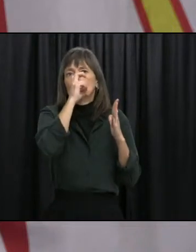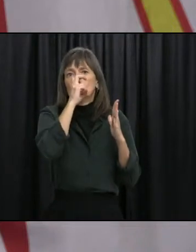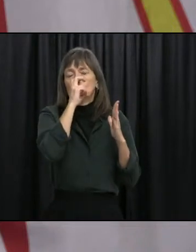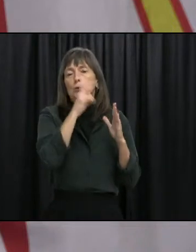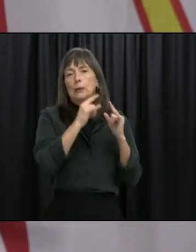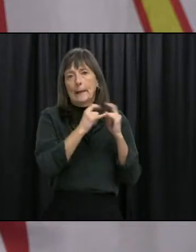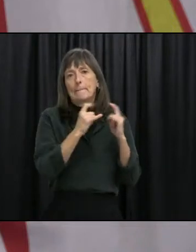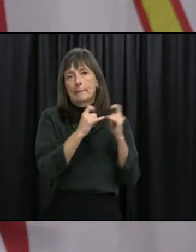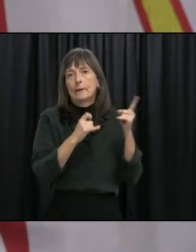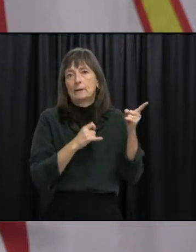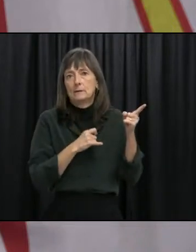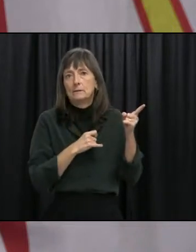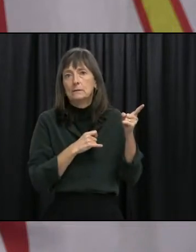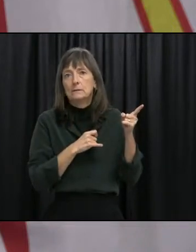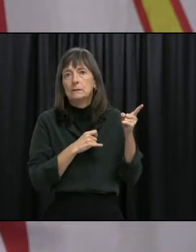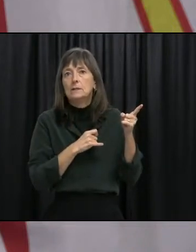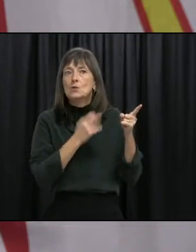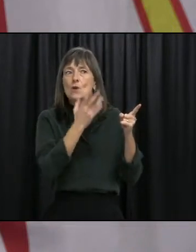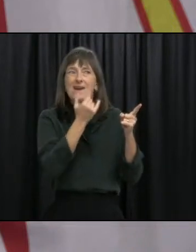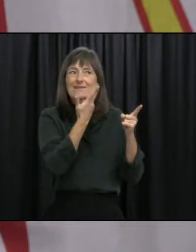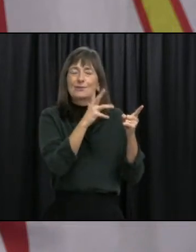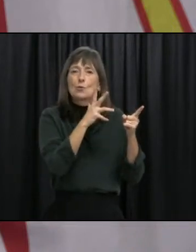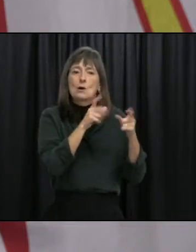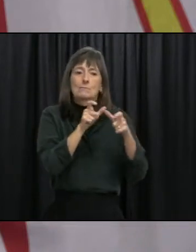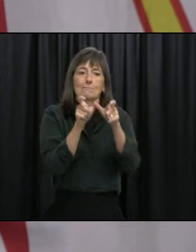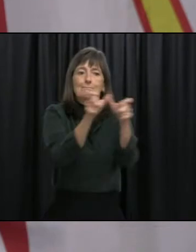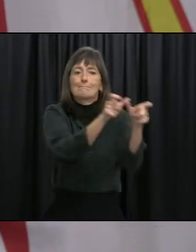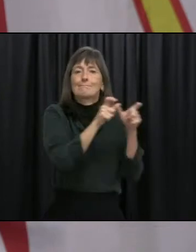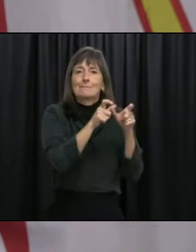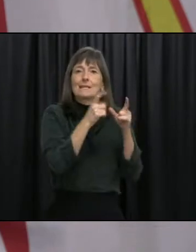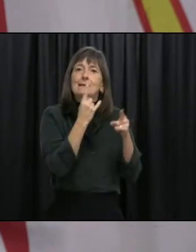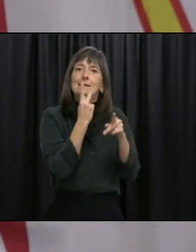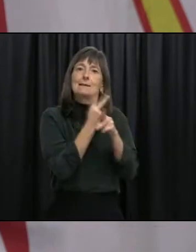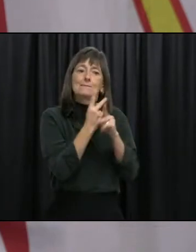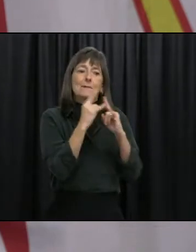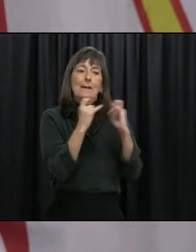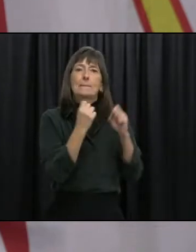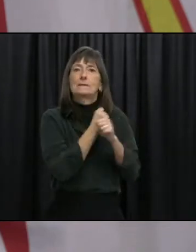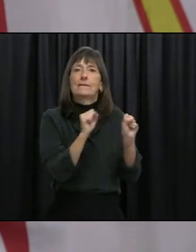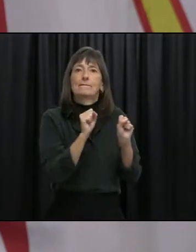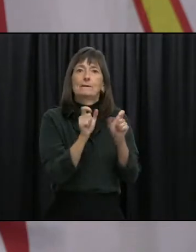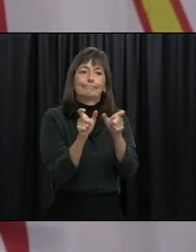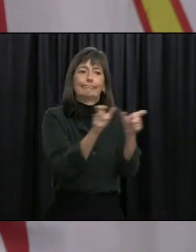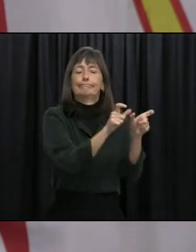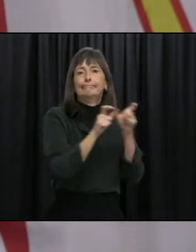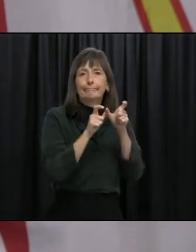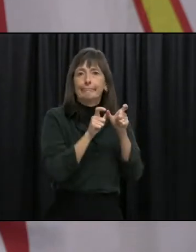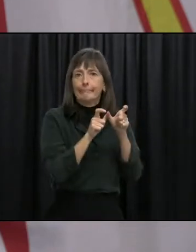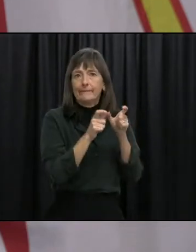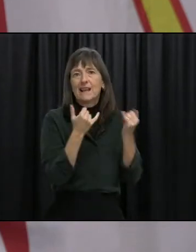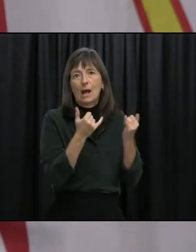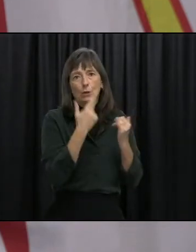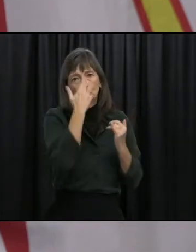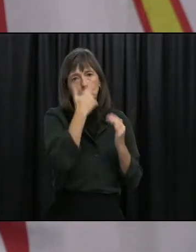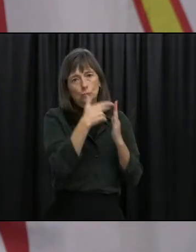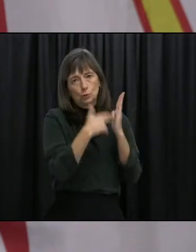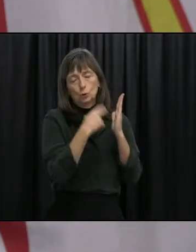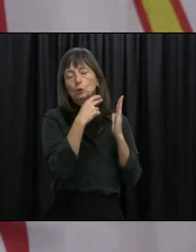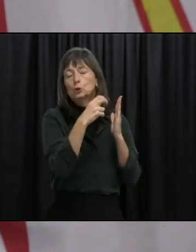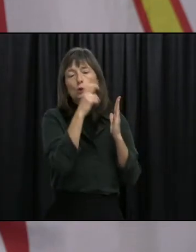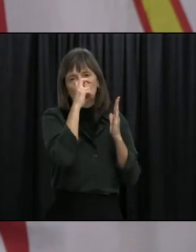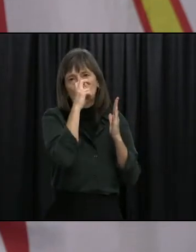of COVID from getting into the site in the first place, and then from spreading should one get into the site.